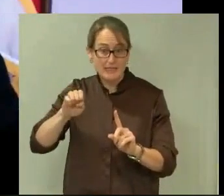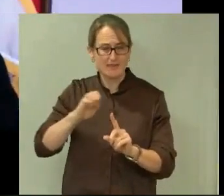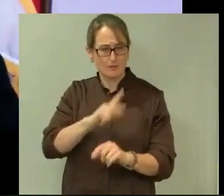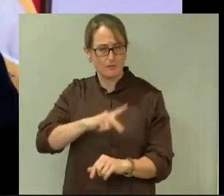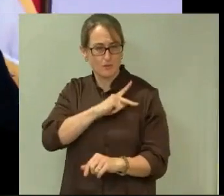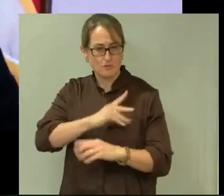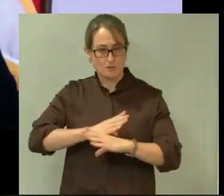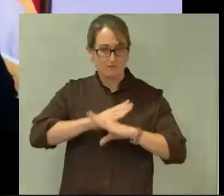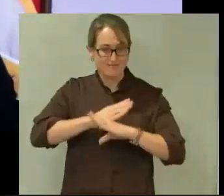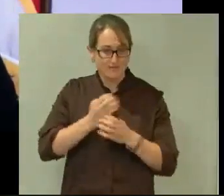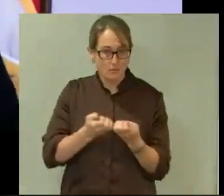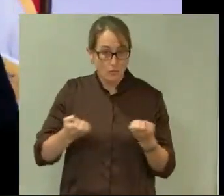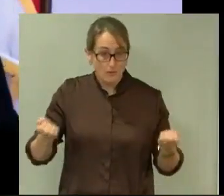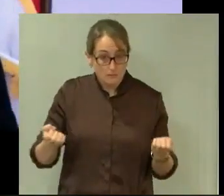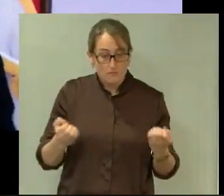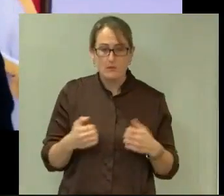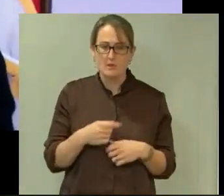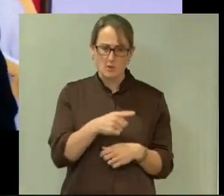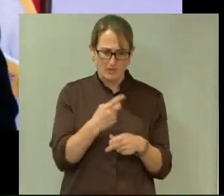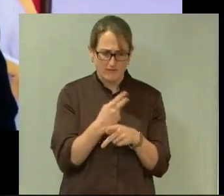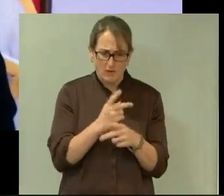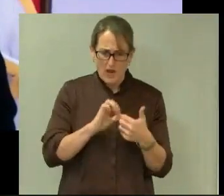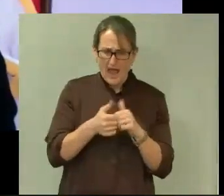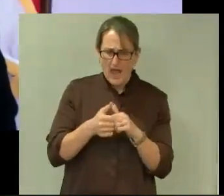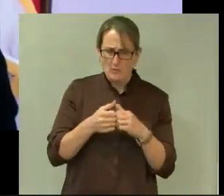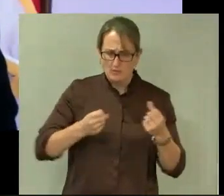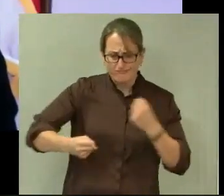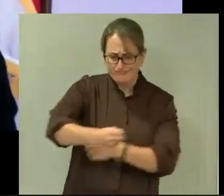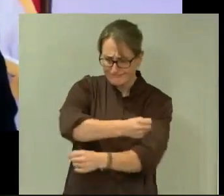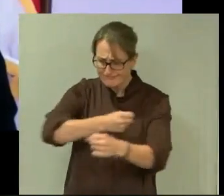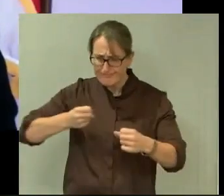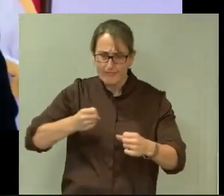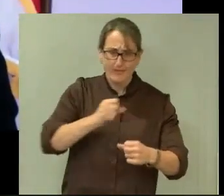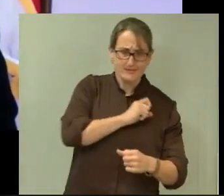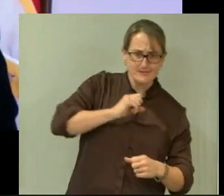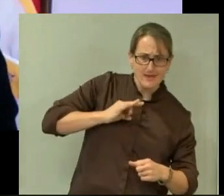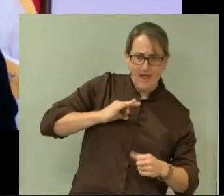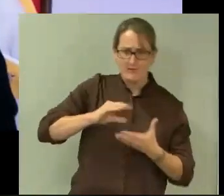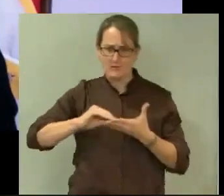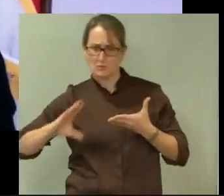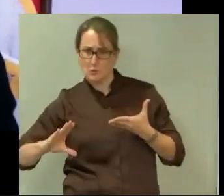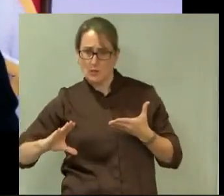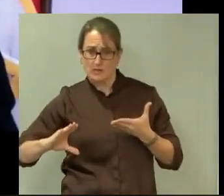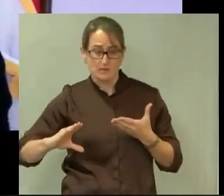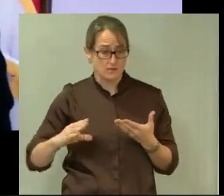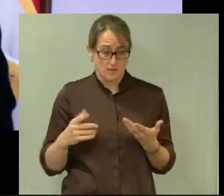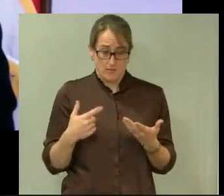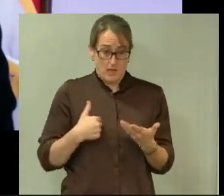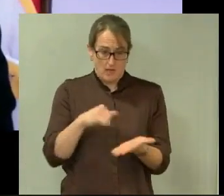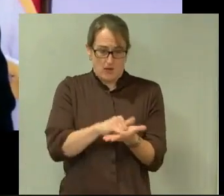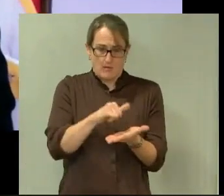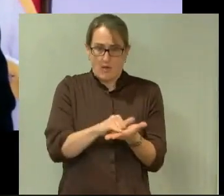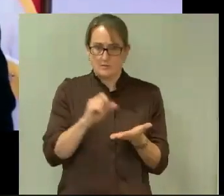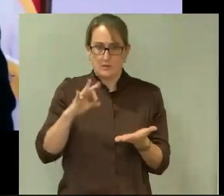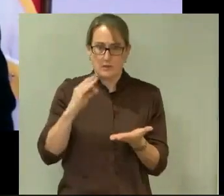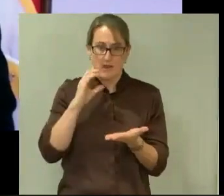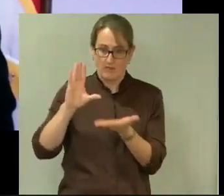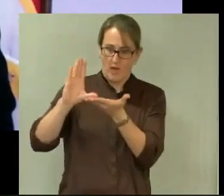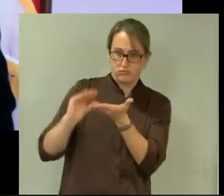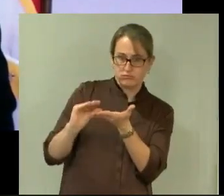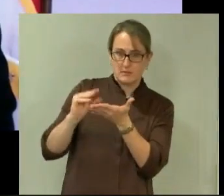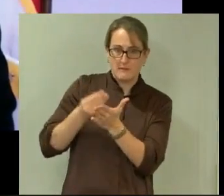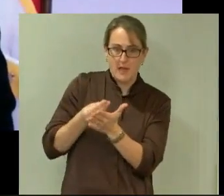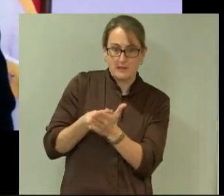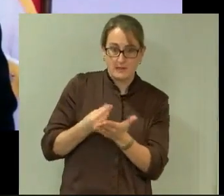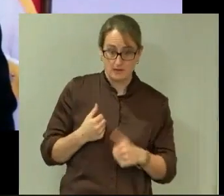your personnel and your students that allow this to happen, that can't be done with cuts. And understand that we are working